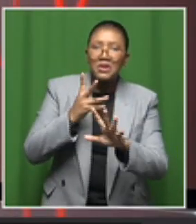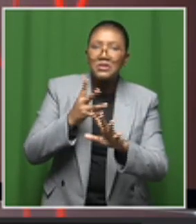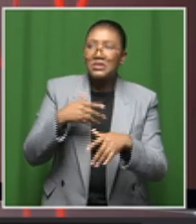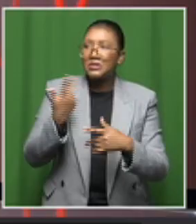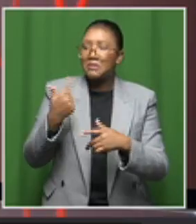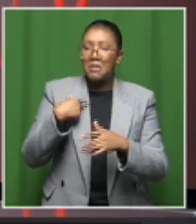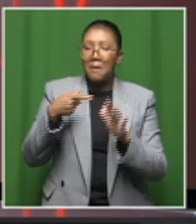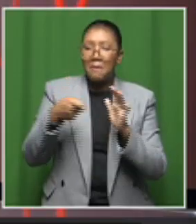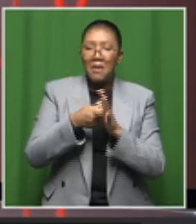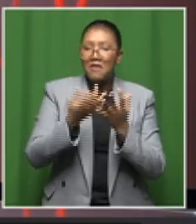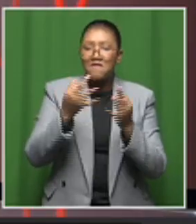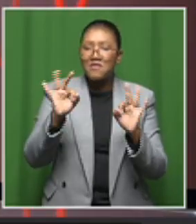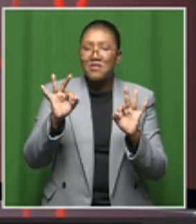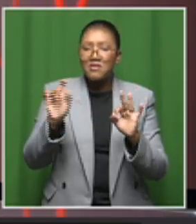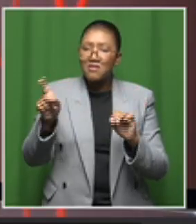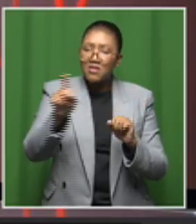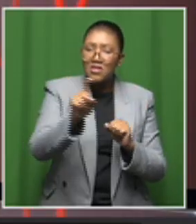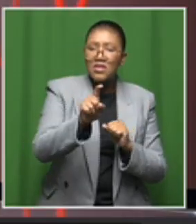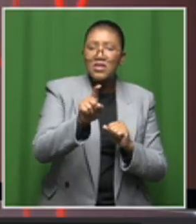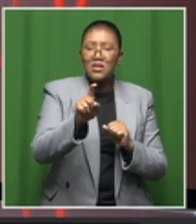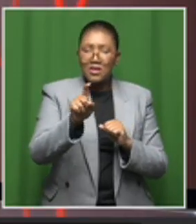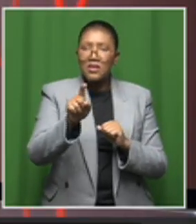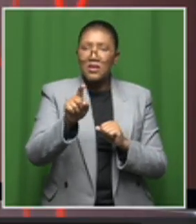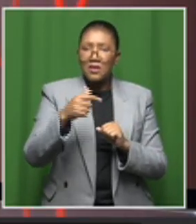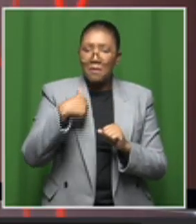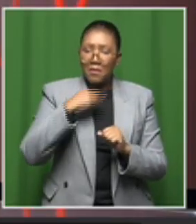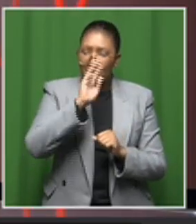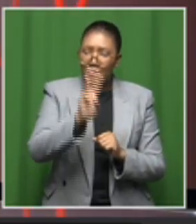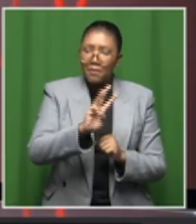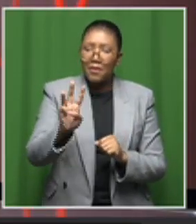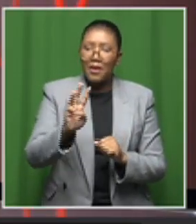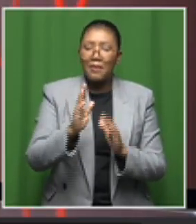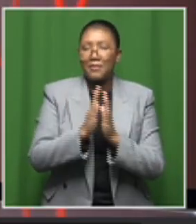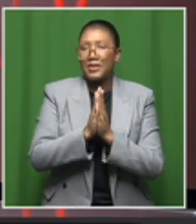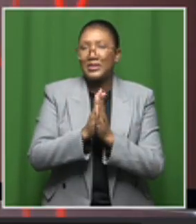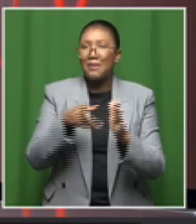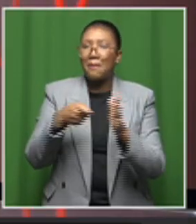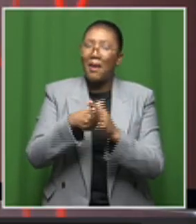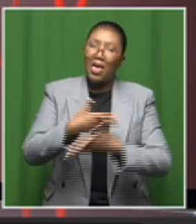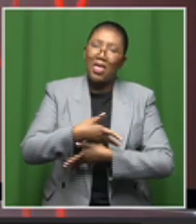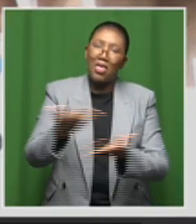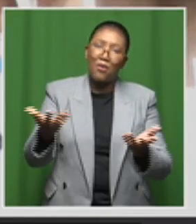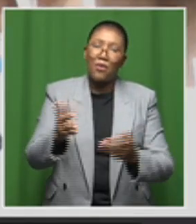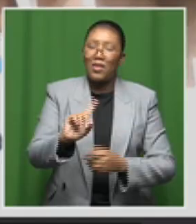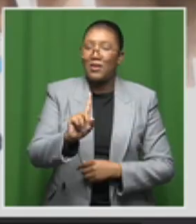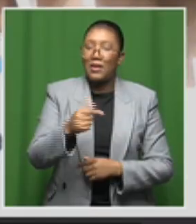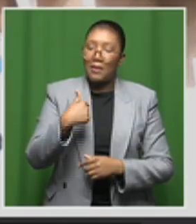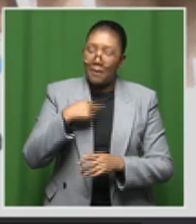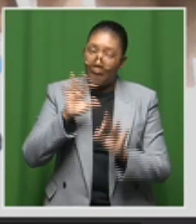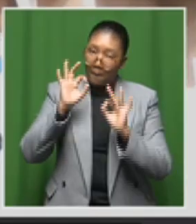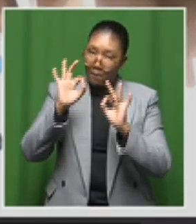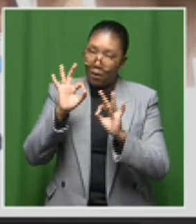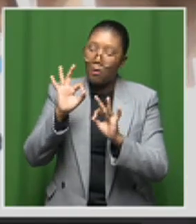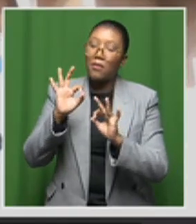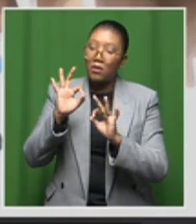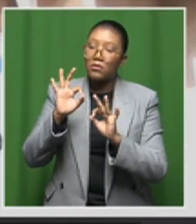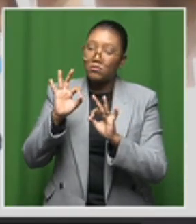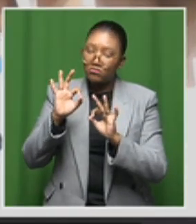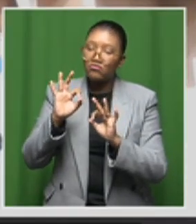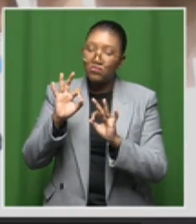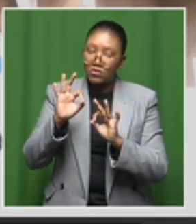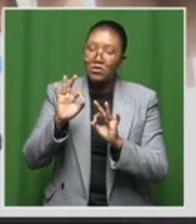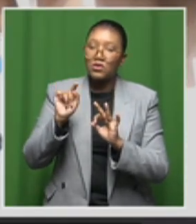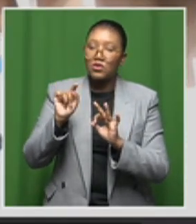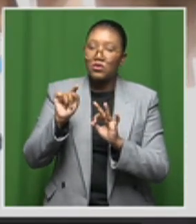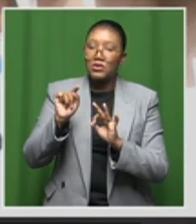bought freely from many places. So you've got to be very, very alert. No, absolutely. Because I mean, if you go